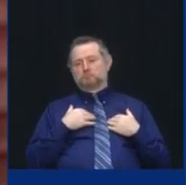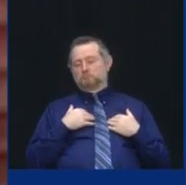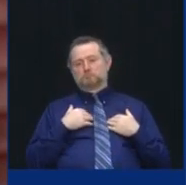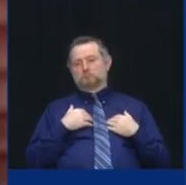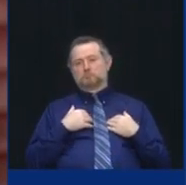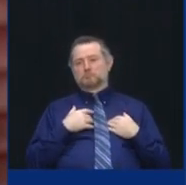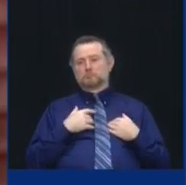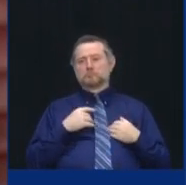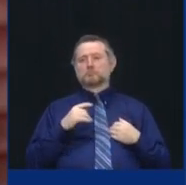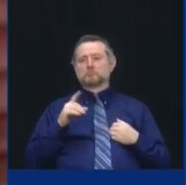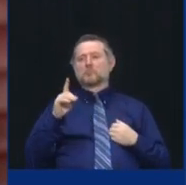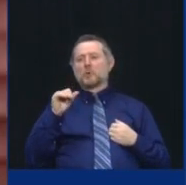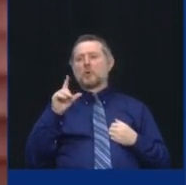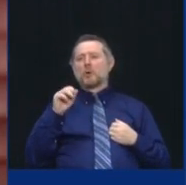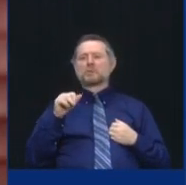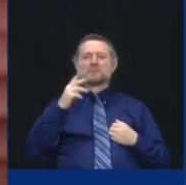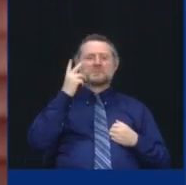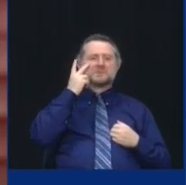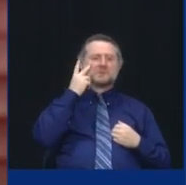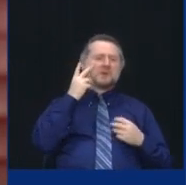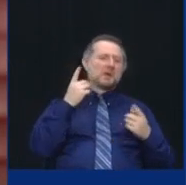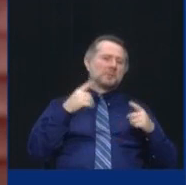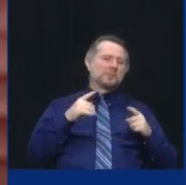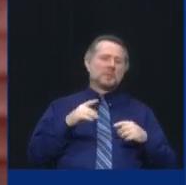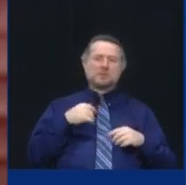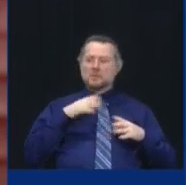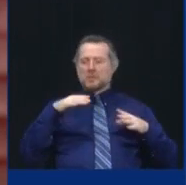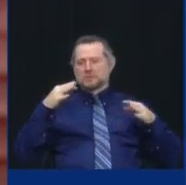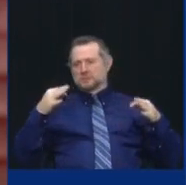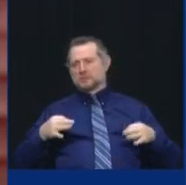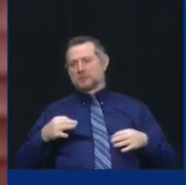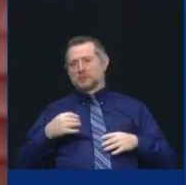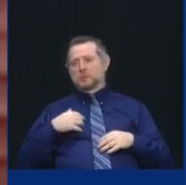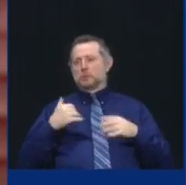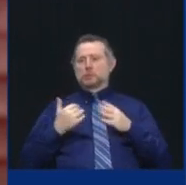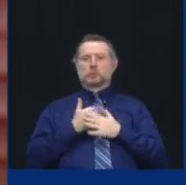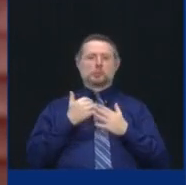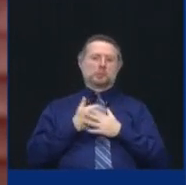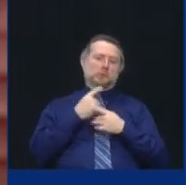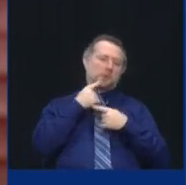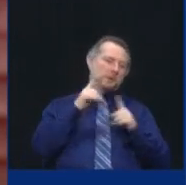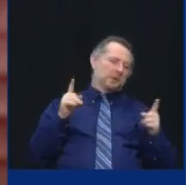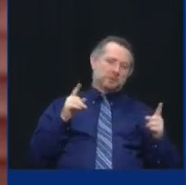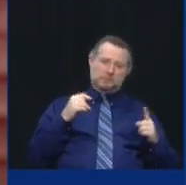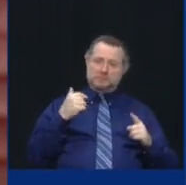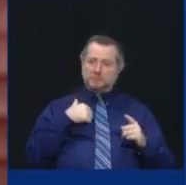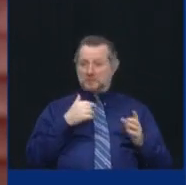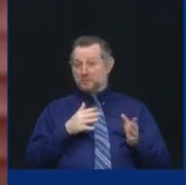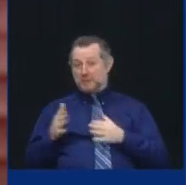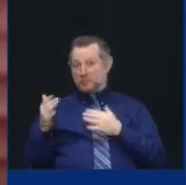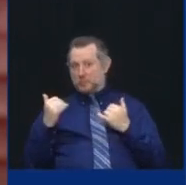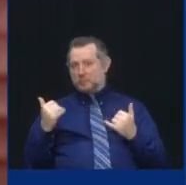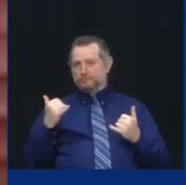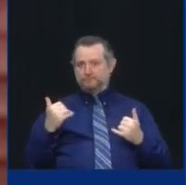see. We haven't, you know, it's a fairly new announcement, and we, you know, we have to do what's called